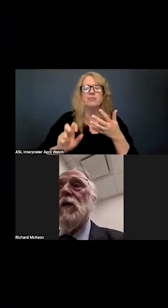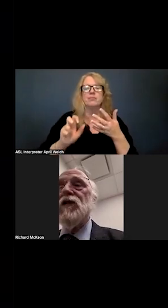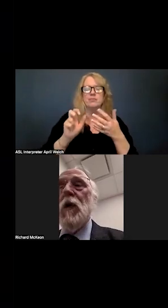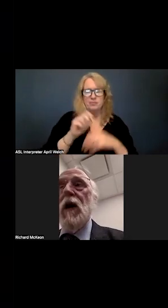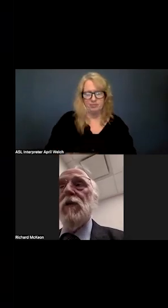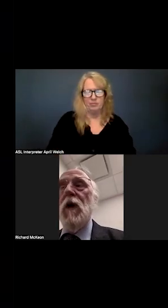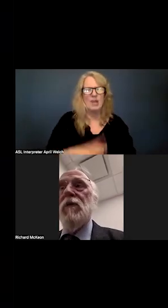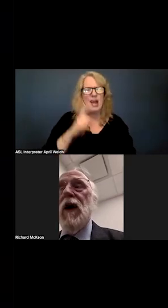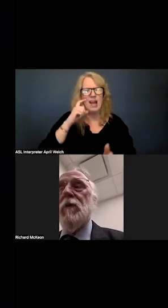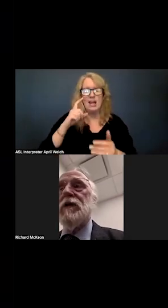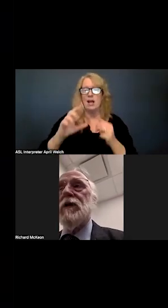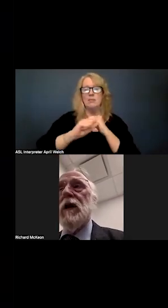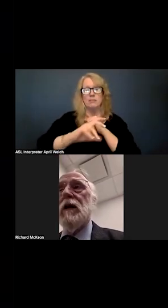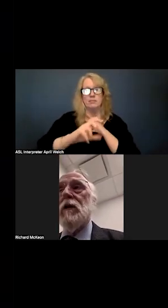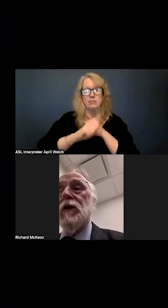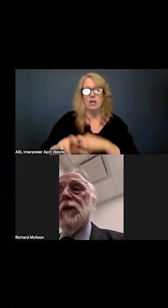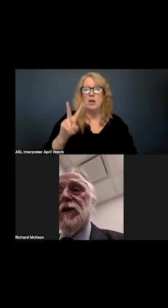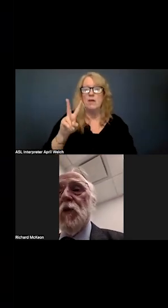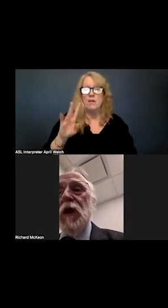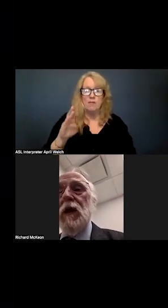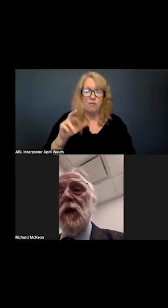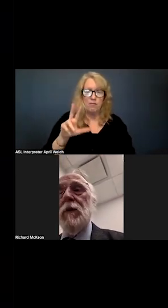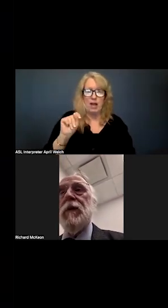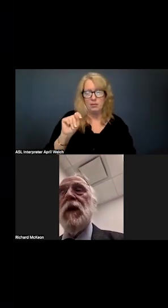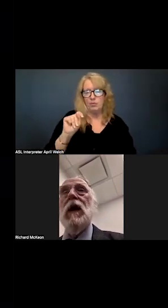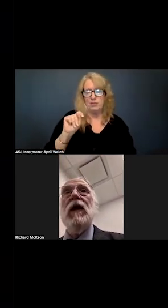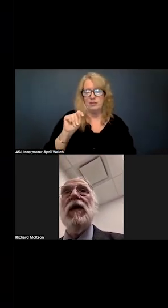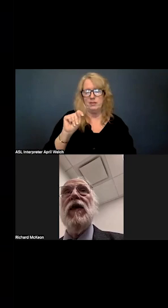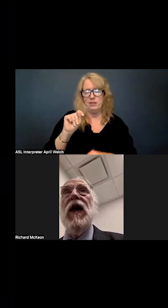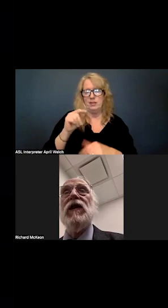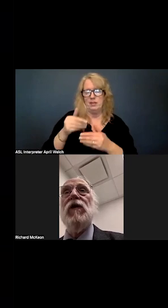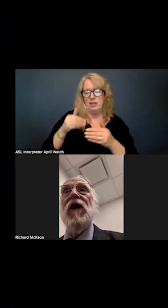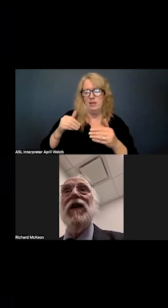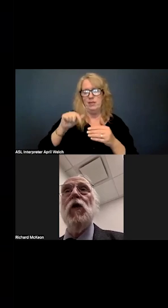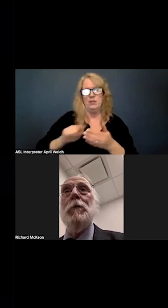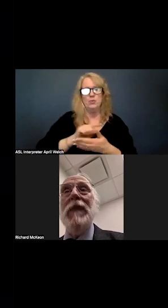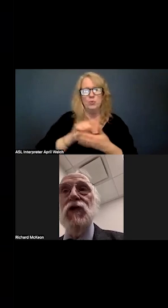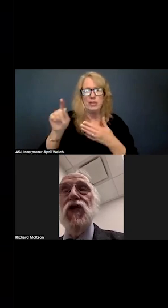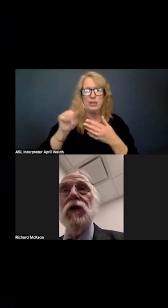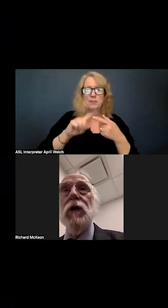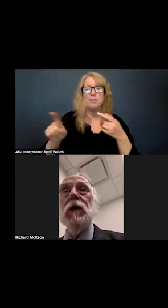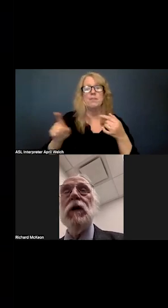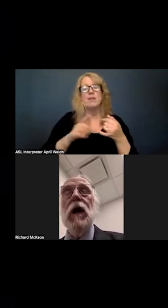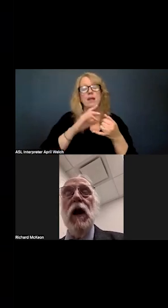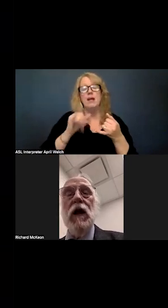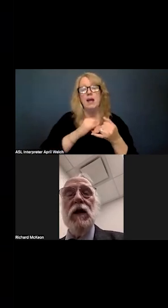A notice went out from Vibrant earlier this week that the final